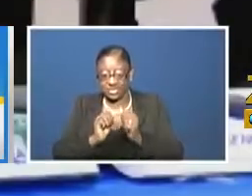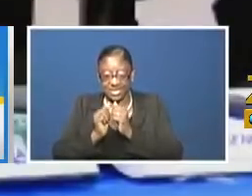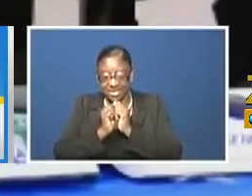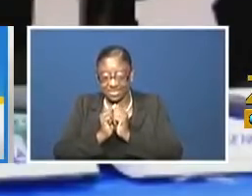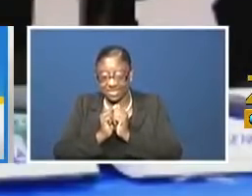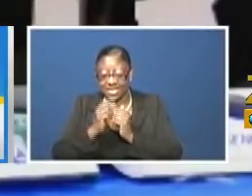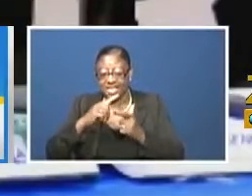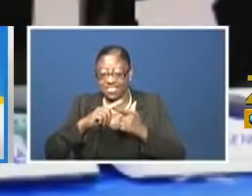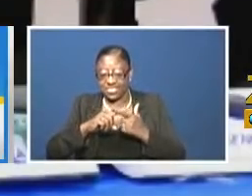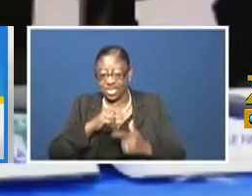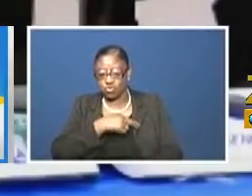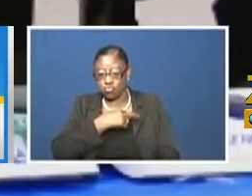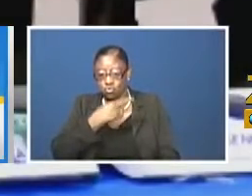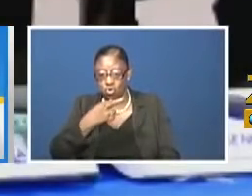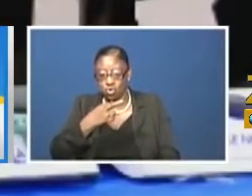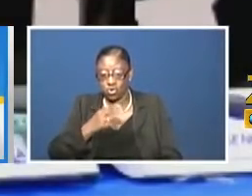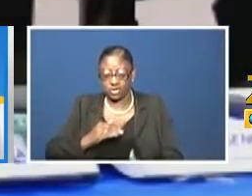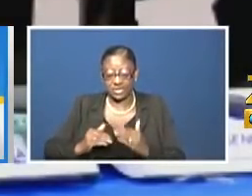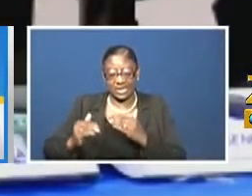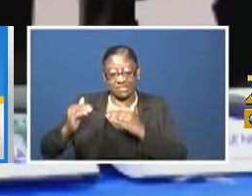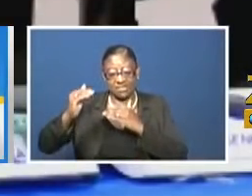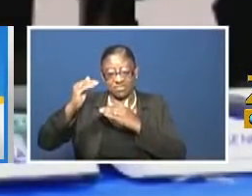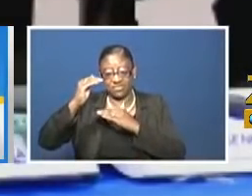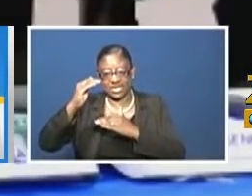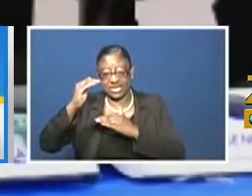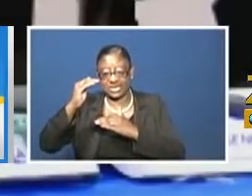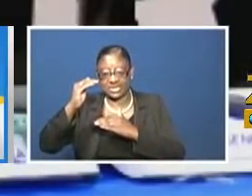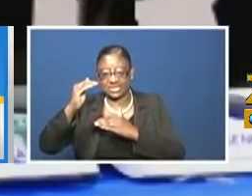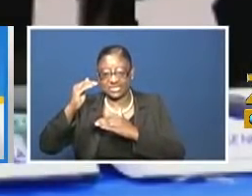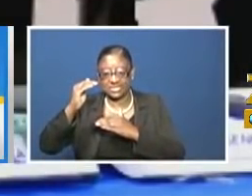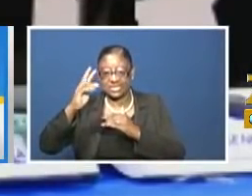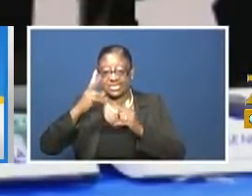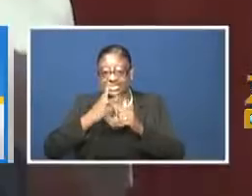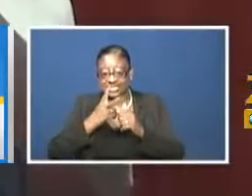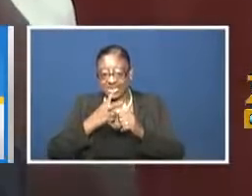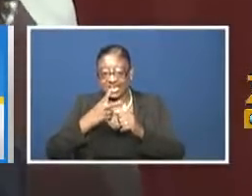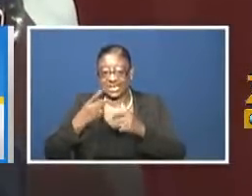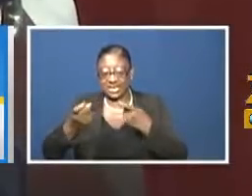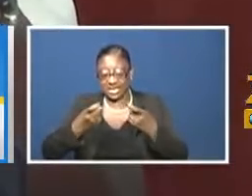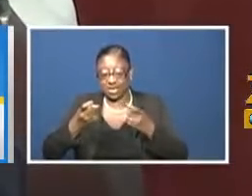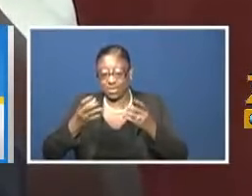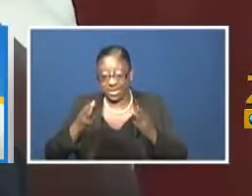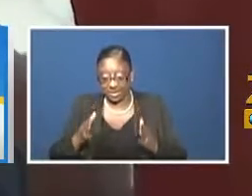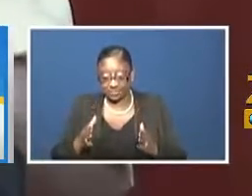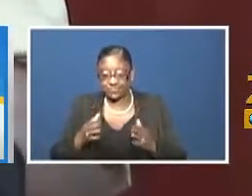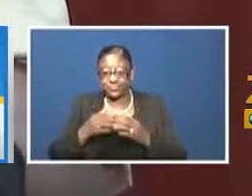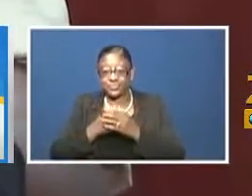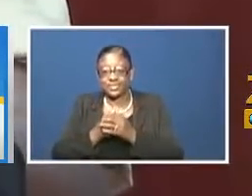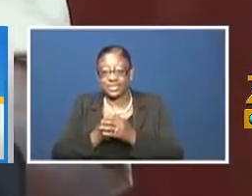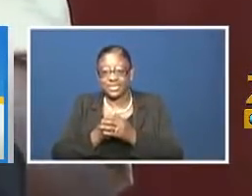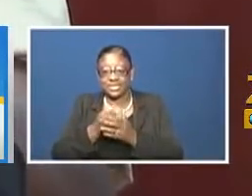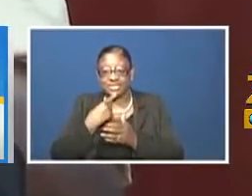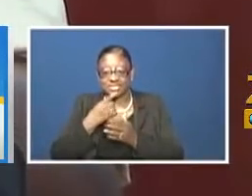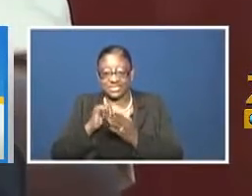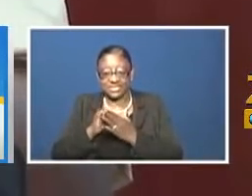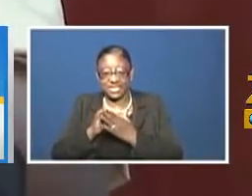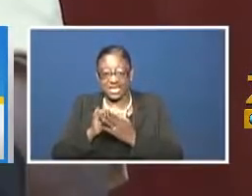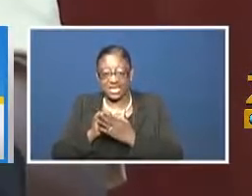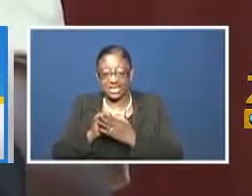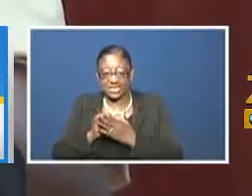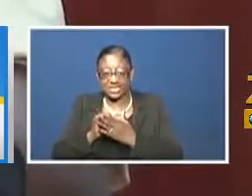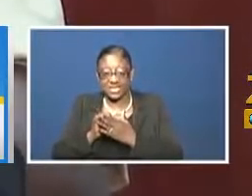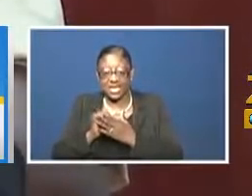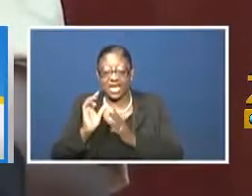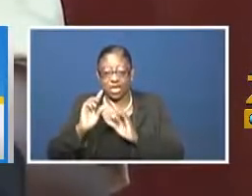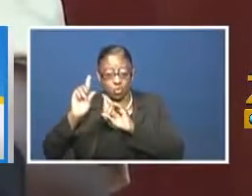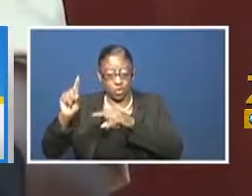Commissioner Roll elevated his friend and comrade as the force's second in command. I made representation to the Prime Minister. He didn't come to me.